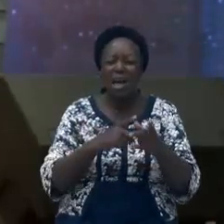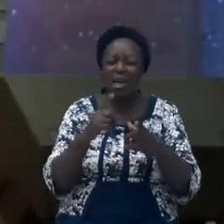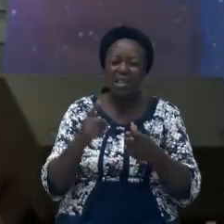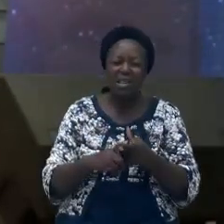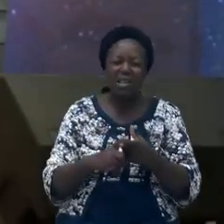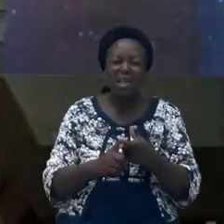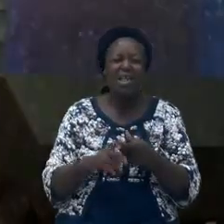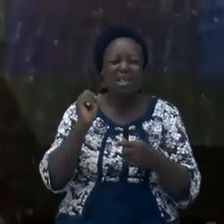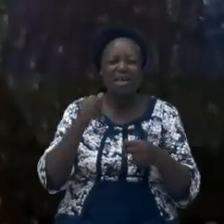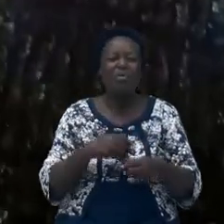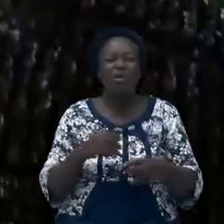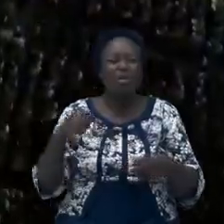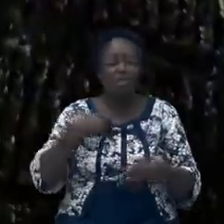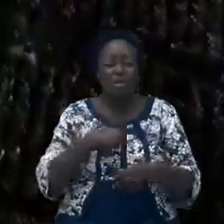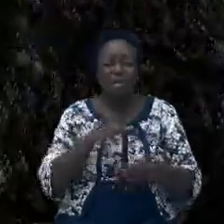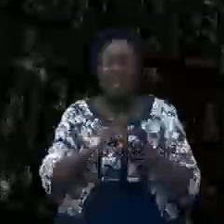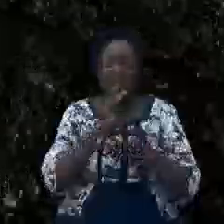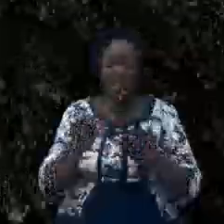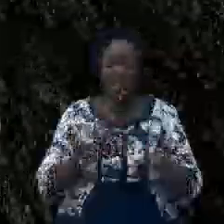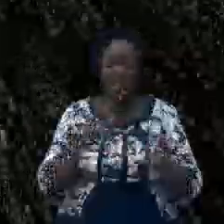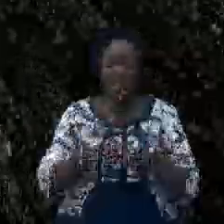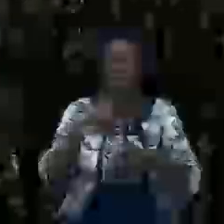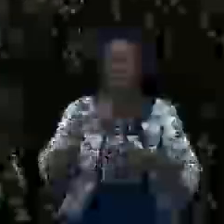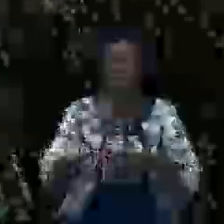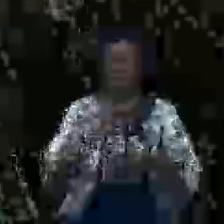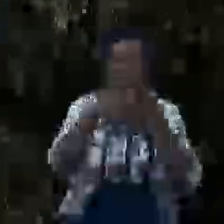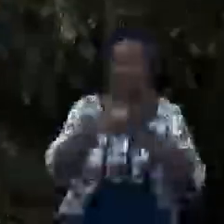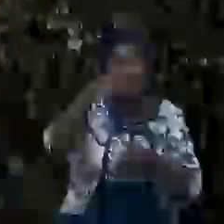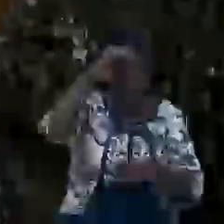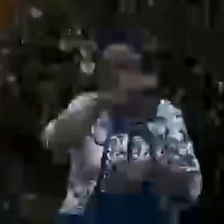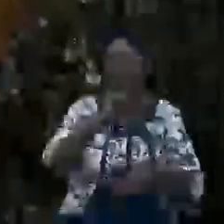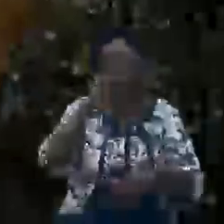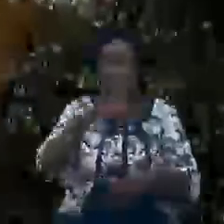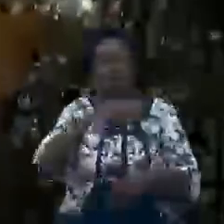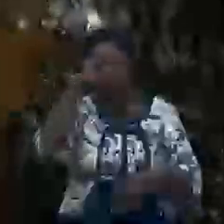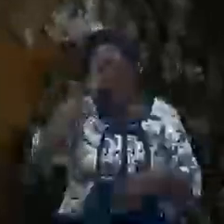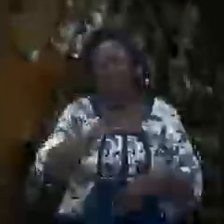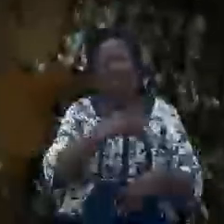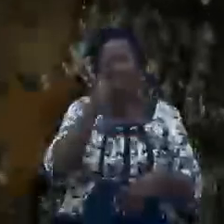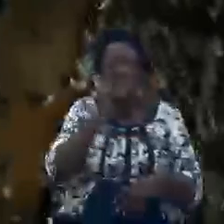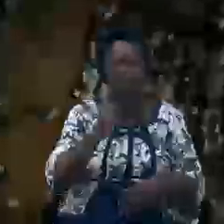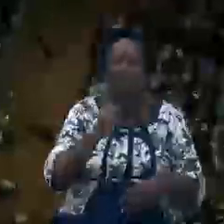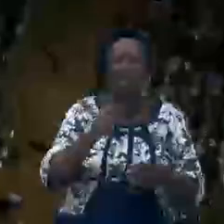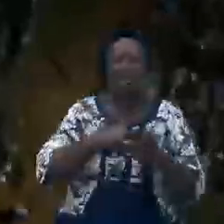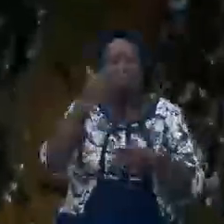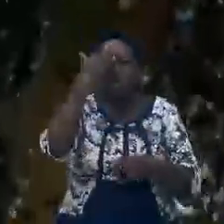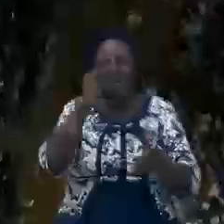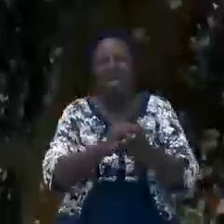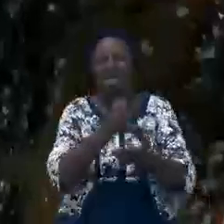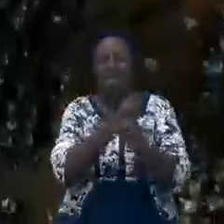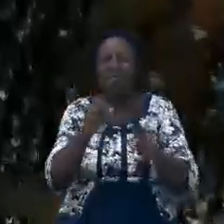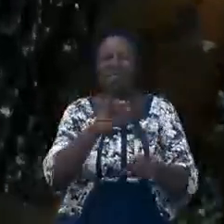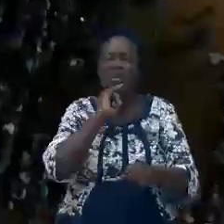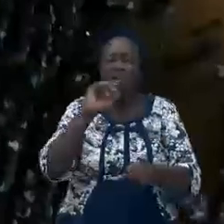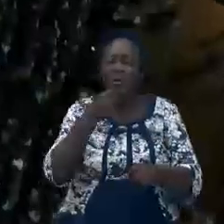taken away. And then these men and women, boys and girls, they realize that salvation